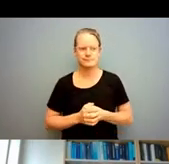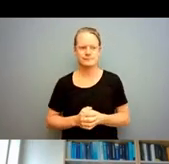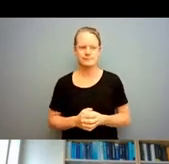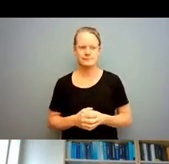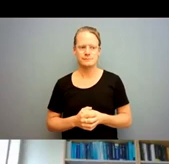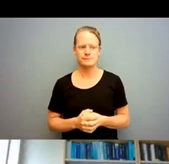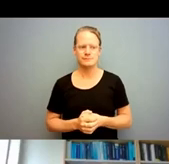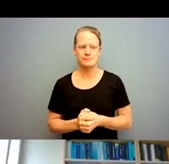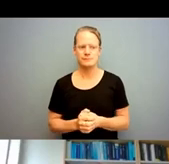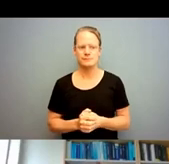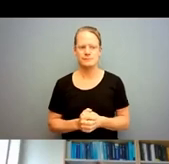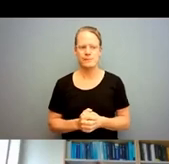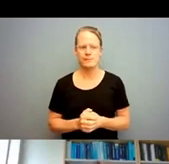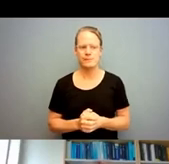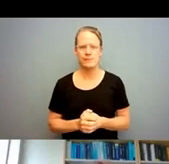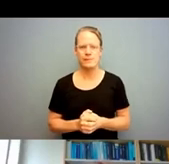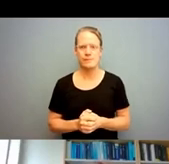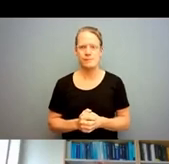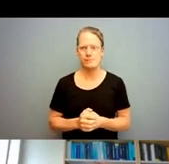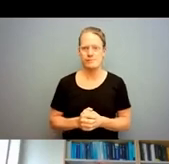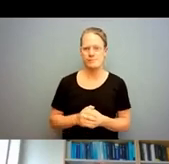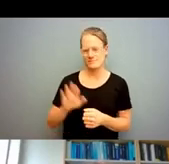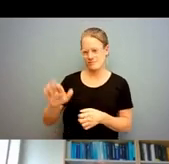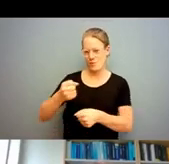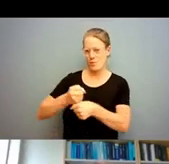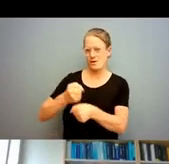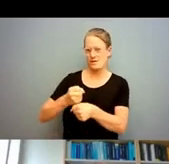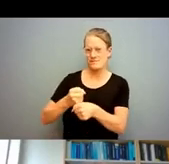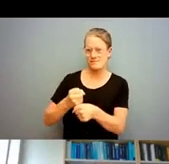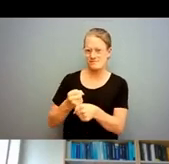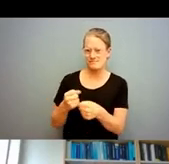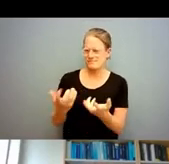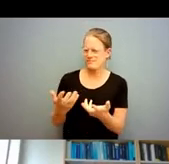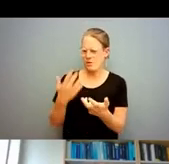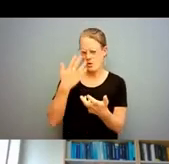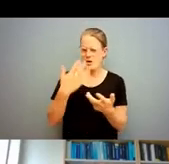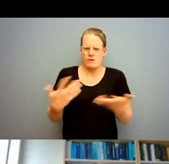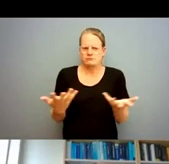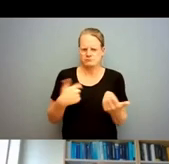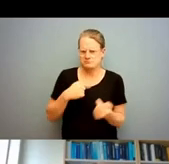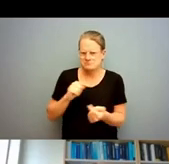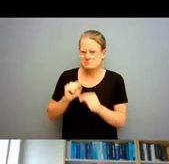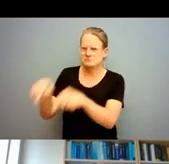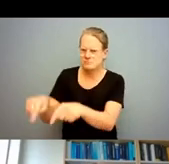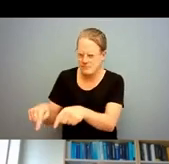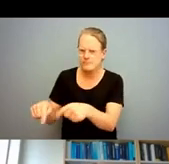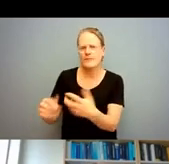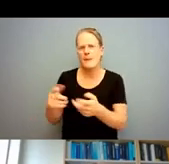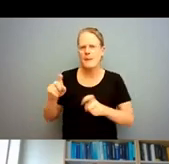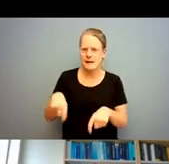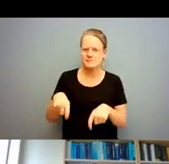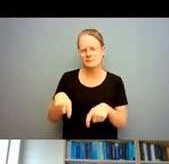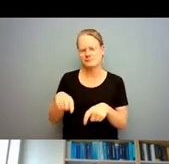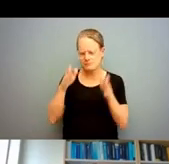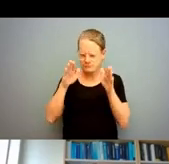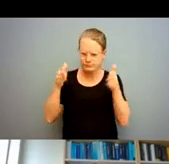to the UN Declaration on the Rights of Indigenous Peoples, but we are there to assist Indigenous peoples and states and